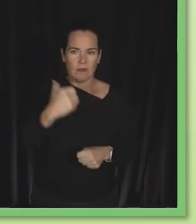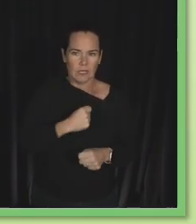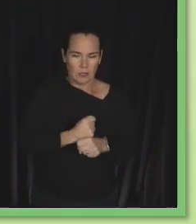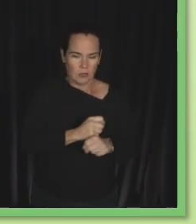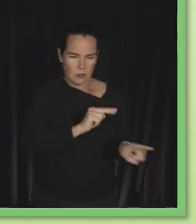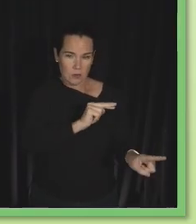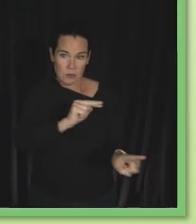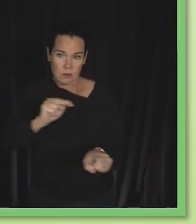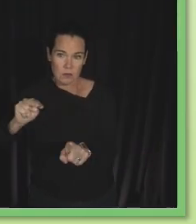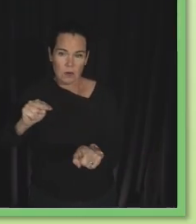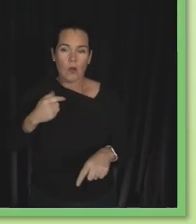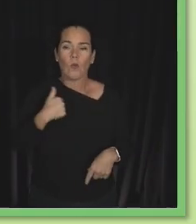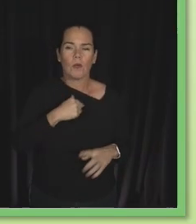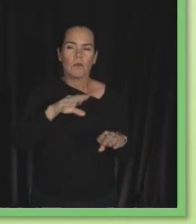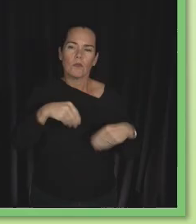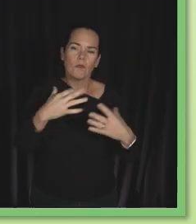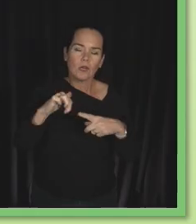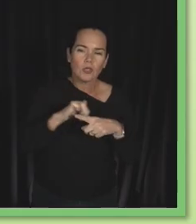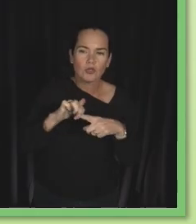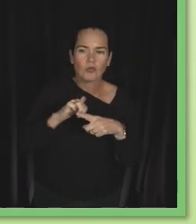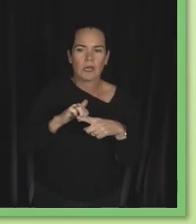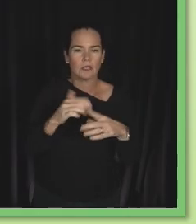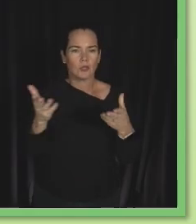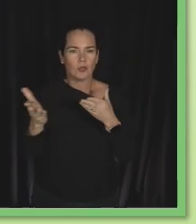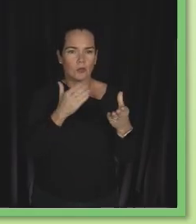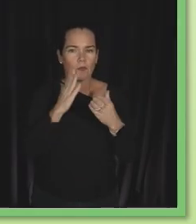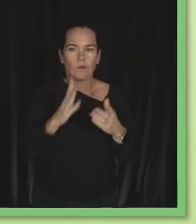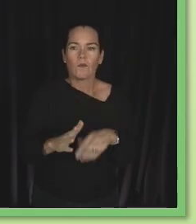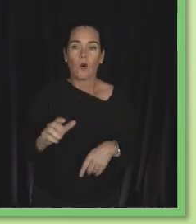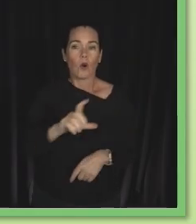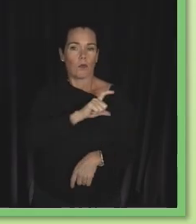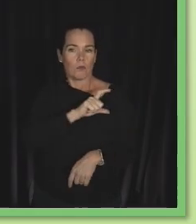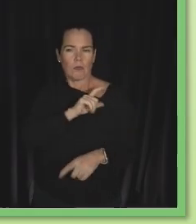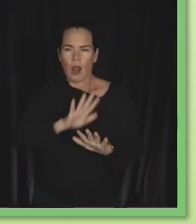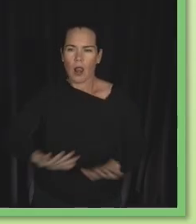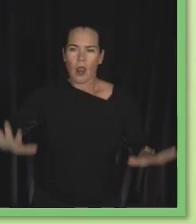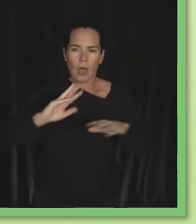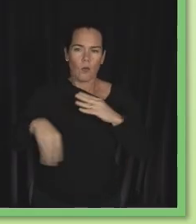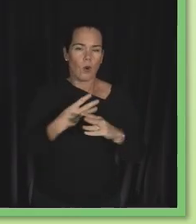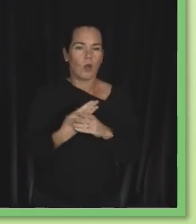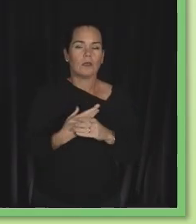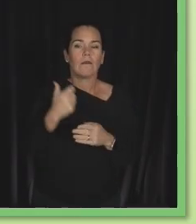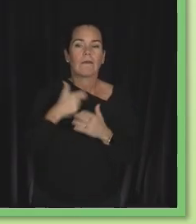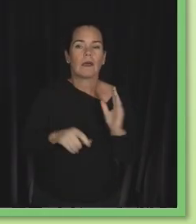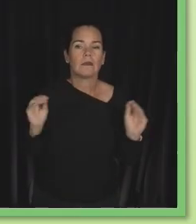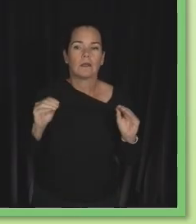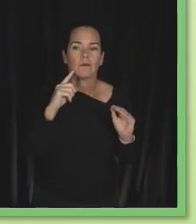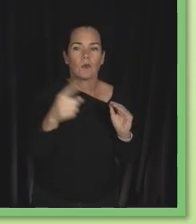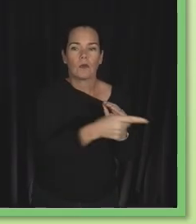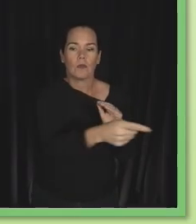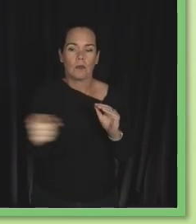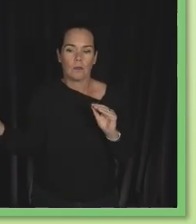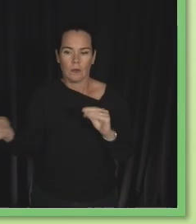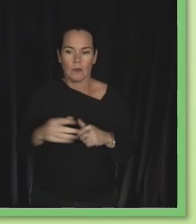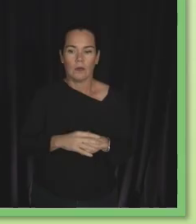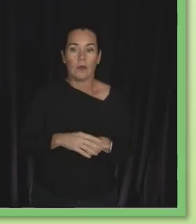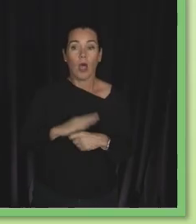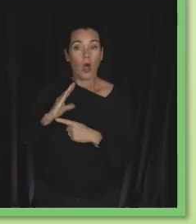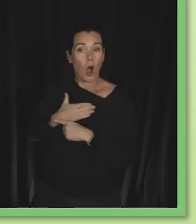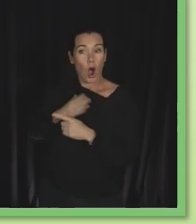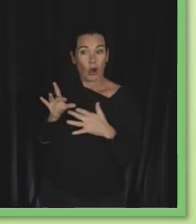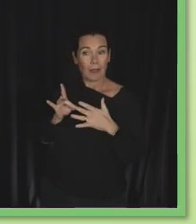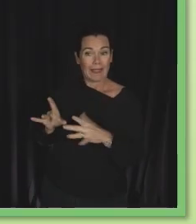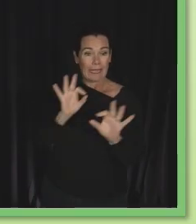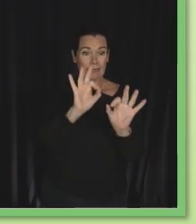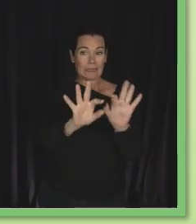provide training and services to law enforcement worldwide at no cost. Our leads have a near 100% conviction